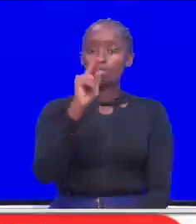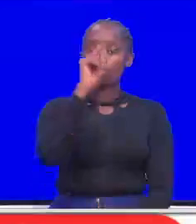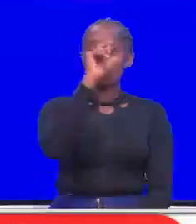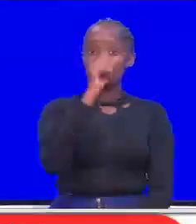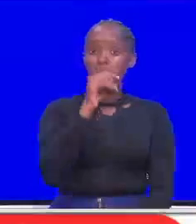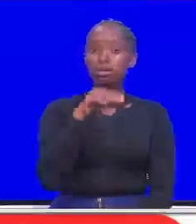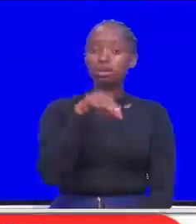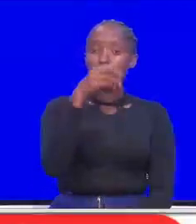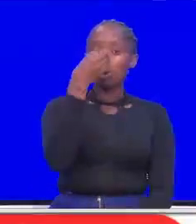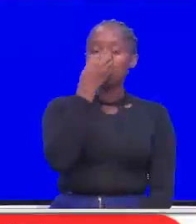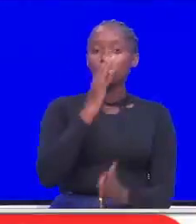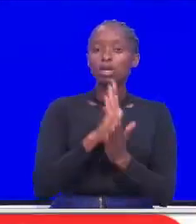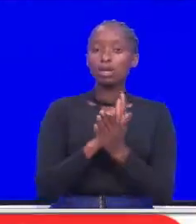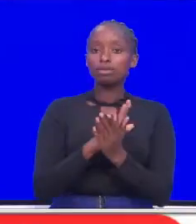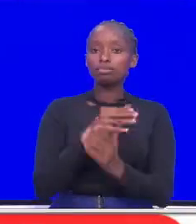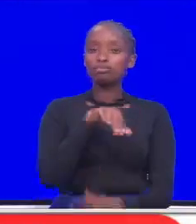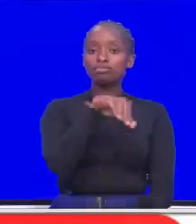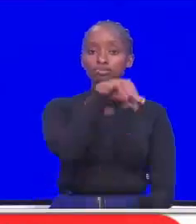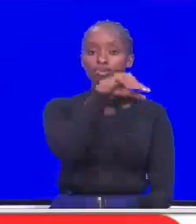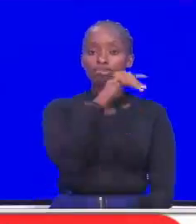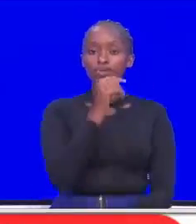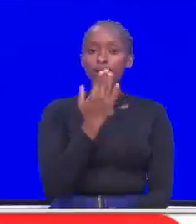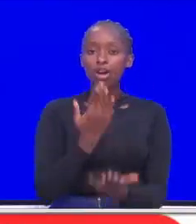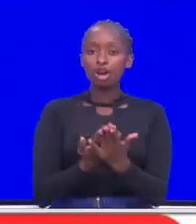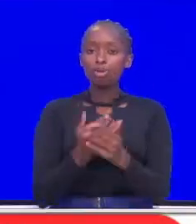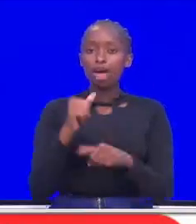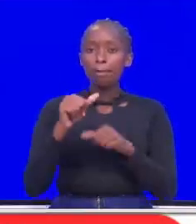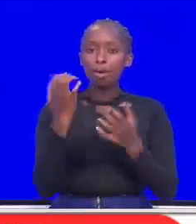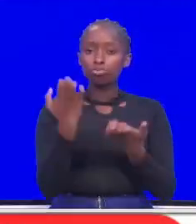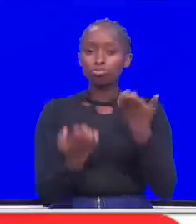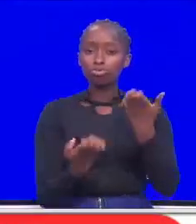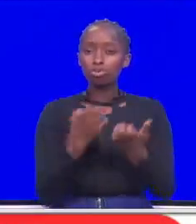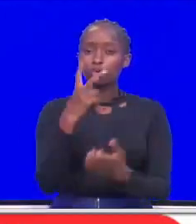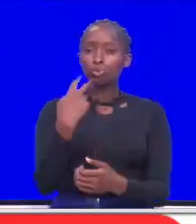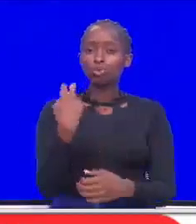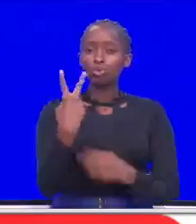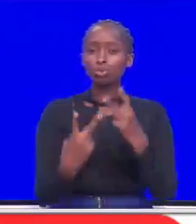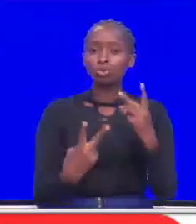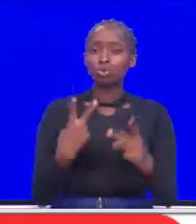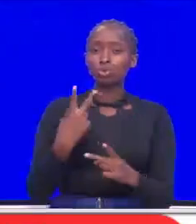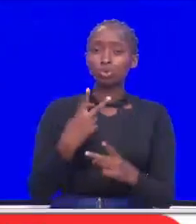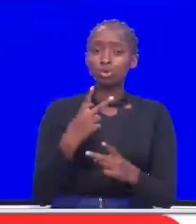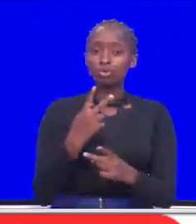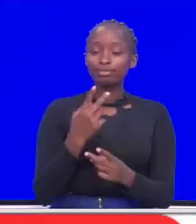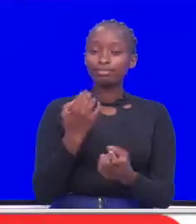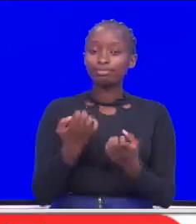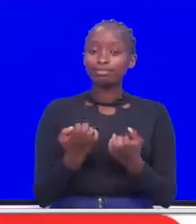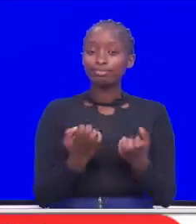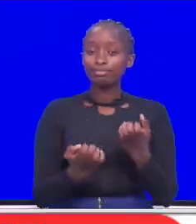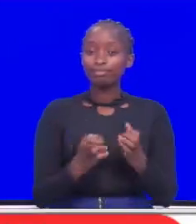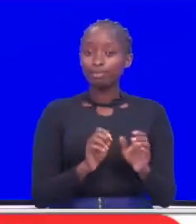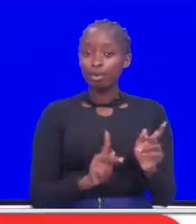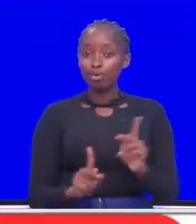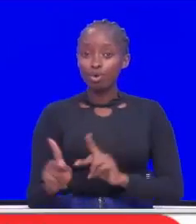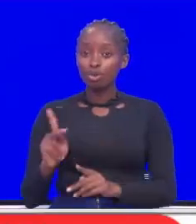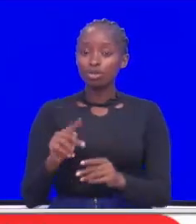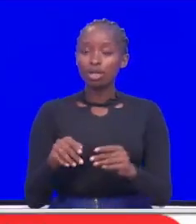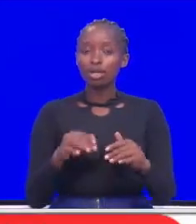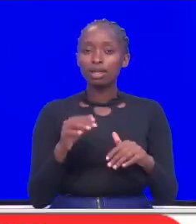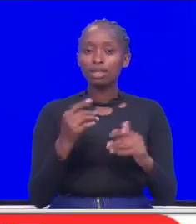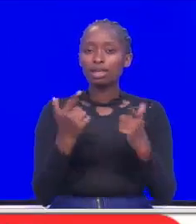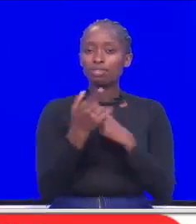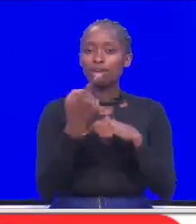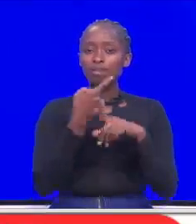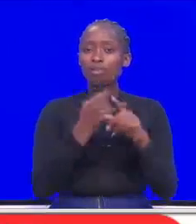on Friday, recommended the general evaluation of the 2022 election process as opposed to the opening of the servers, as had been demanded